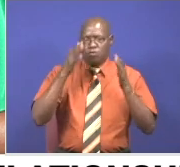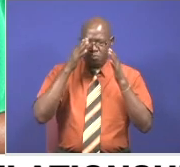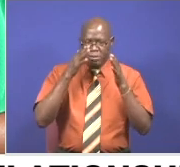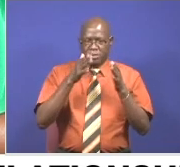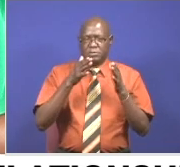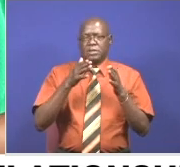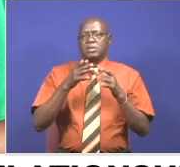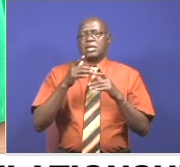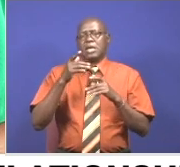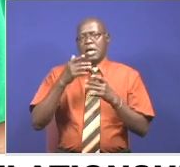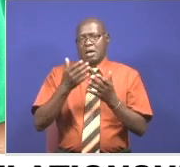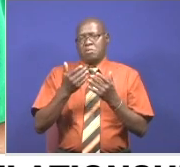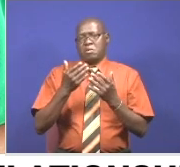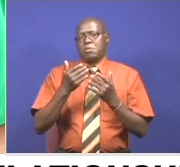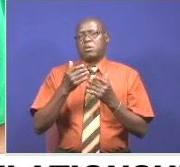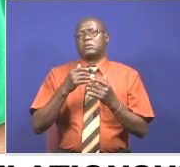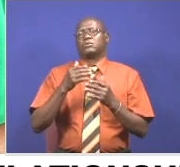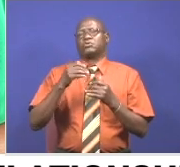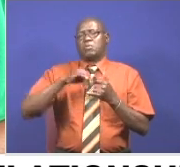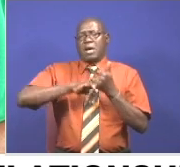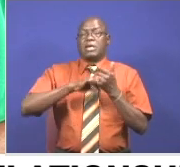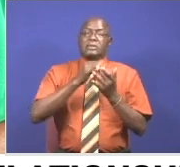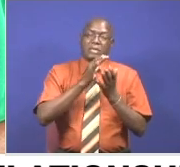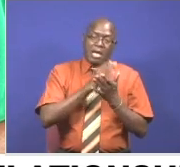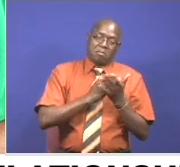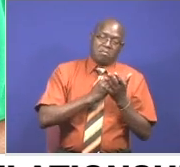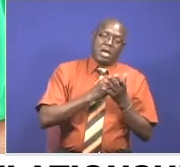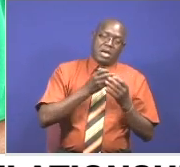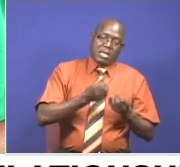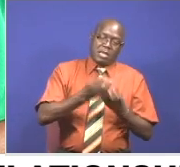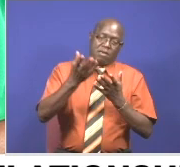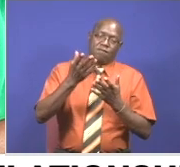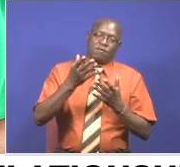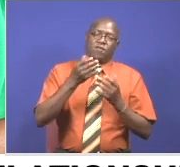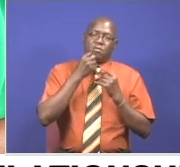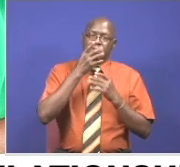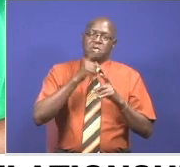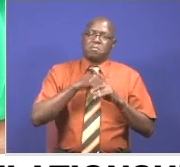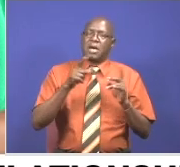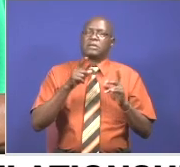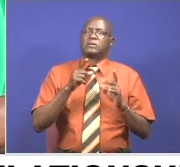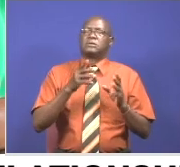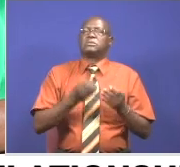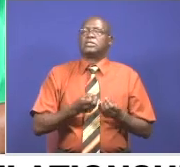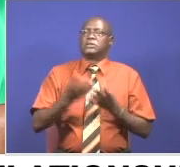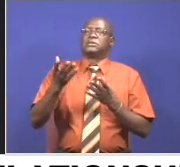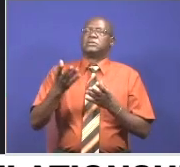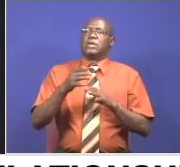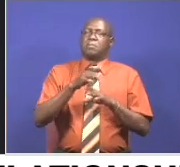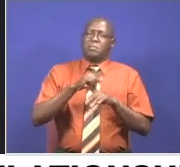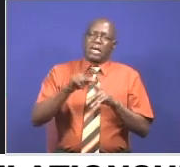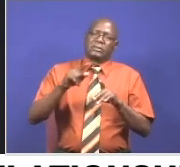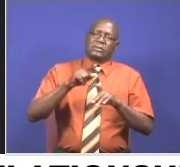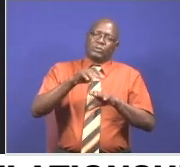you can be able to release some information. But otherwise, release it, but slowly, and not pop everything